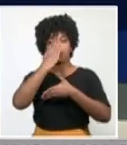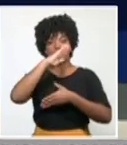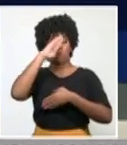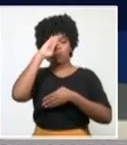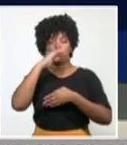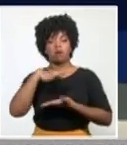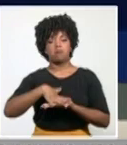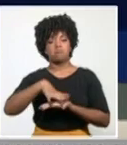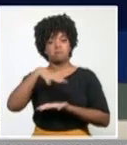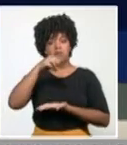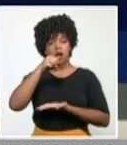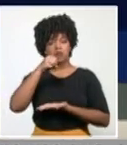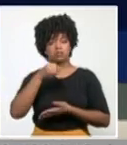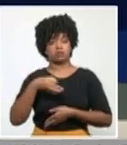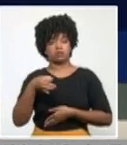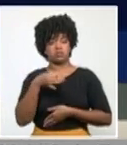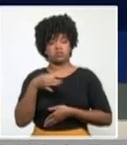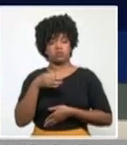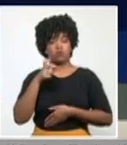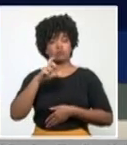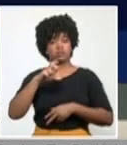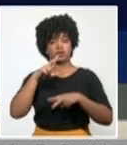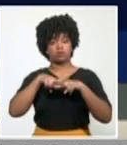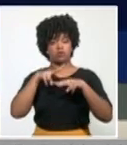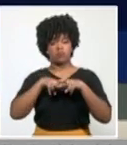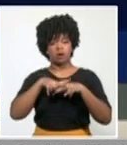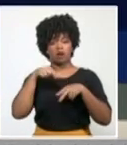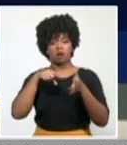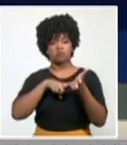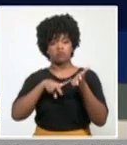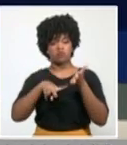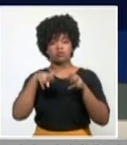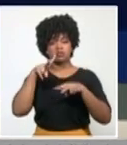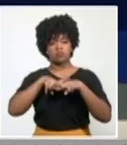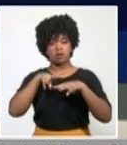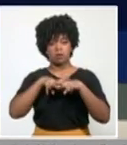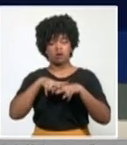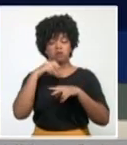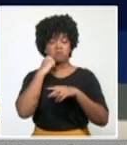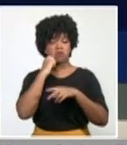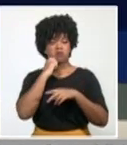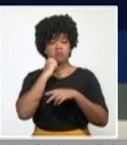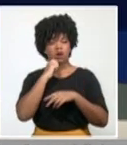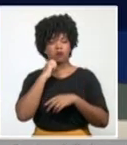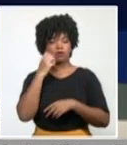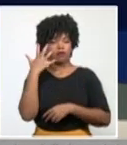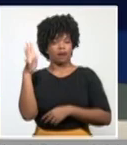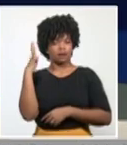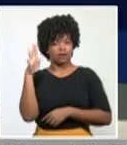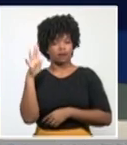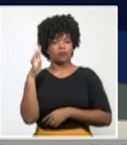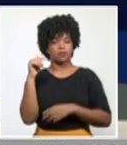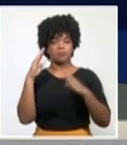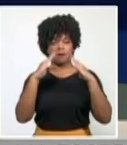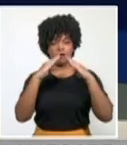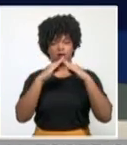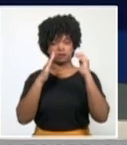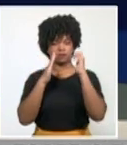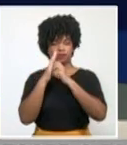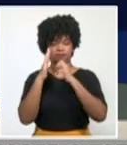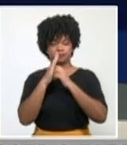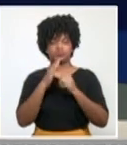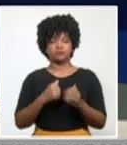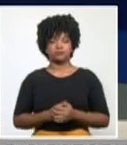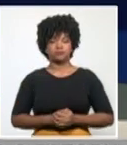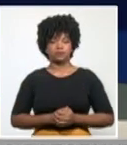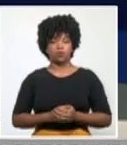Havana, with the highest number of foreigners. A total of 3,037